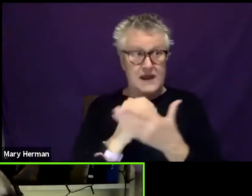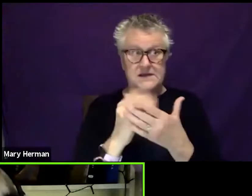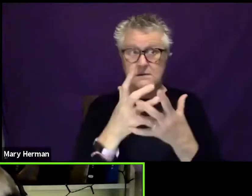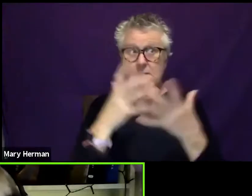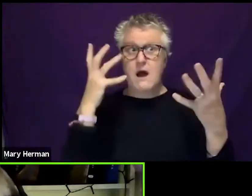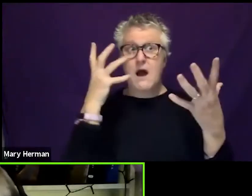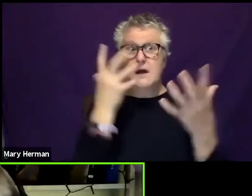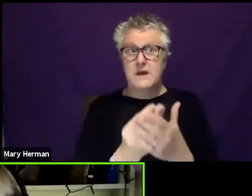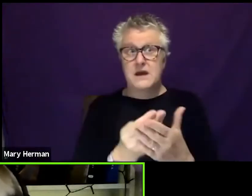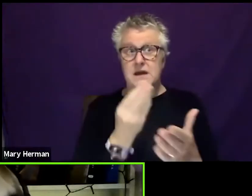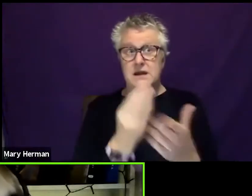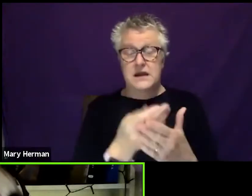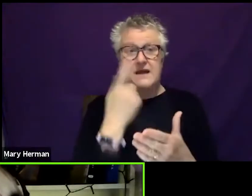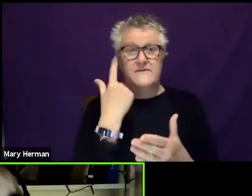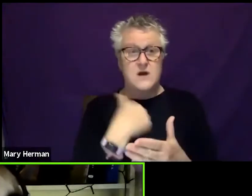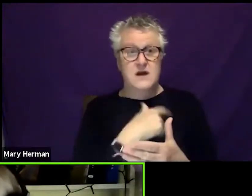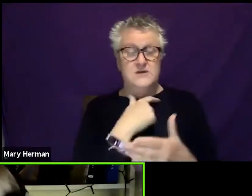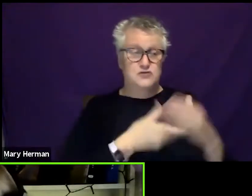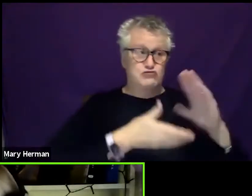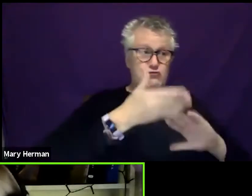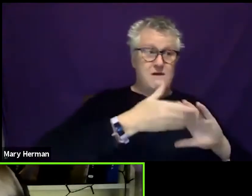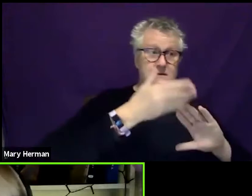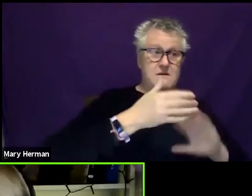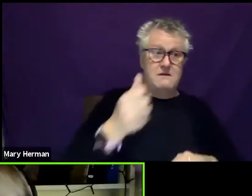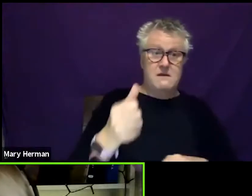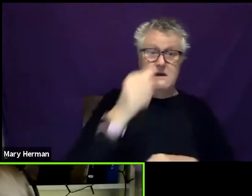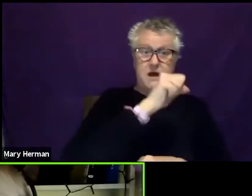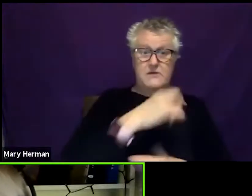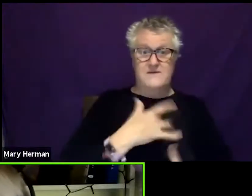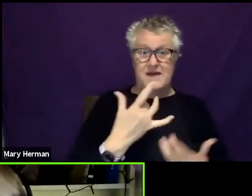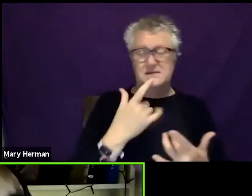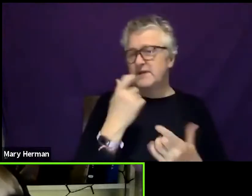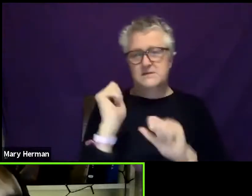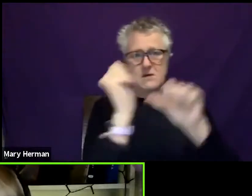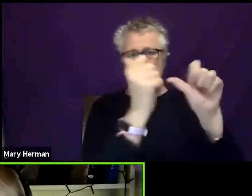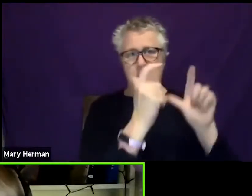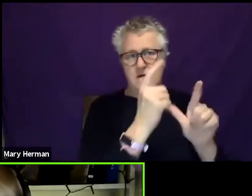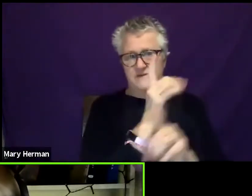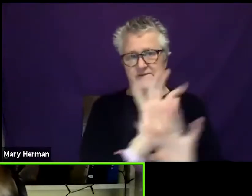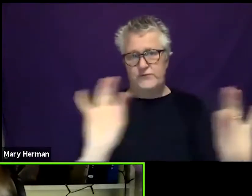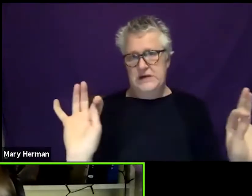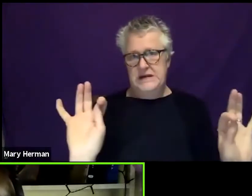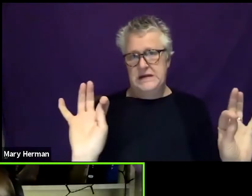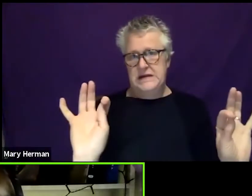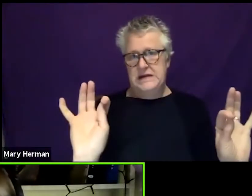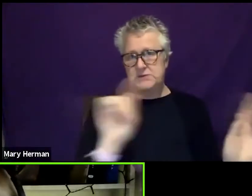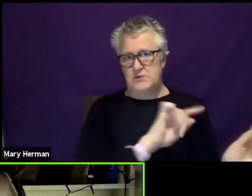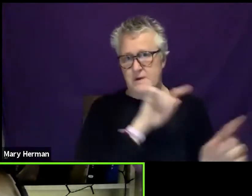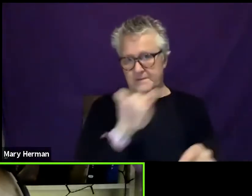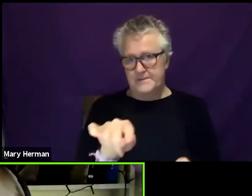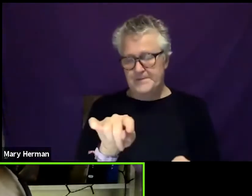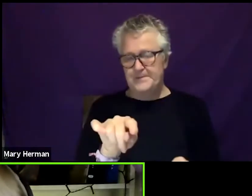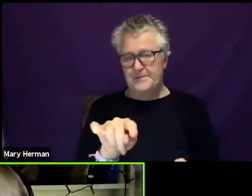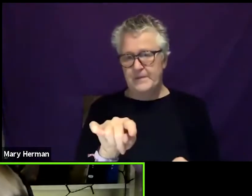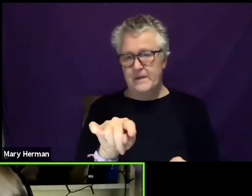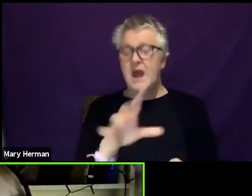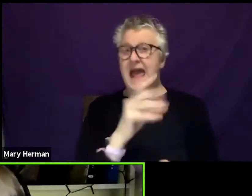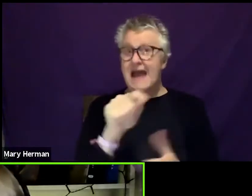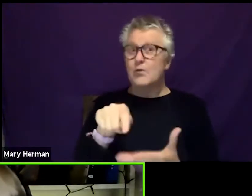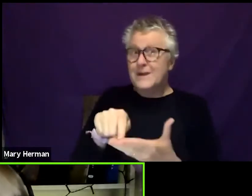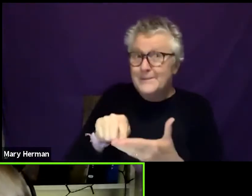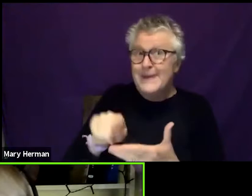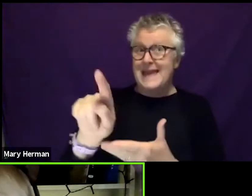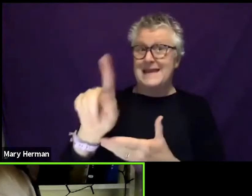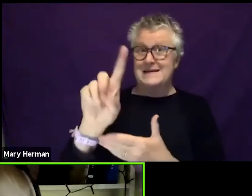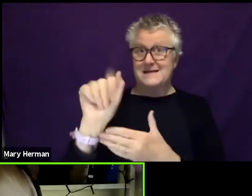run our other events, because all our other events are free. They're free to attend. And we pay disabled creators, we